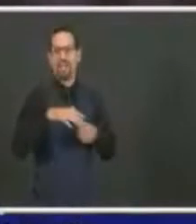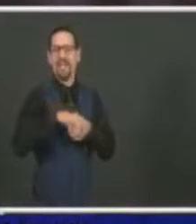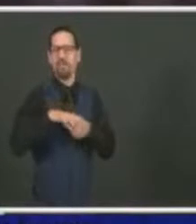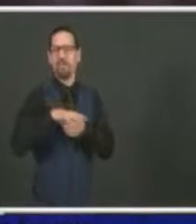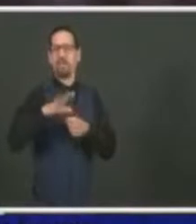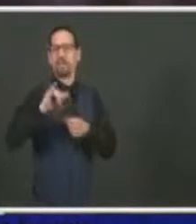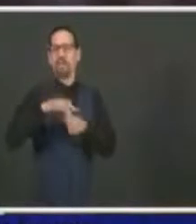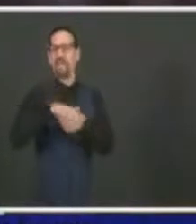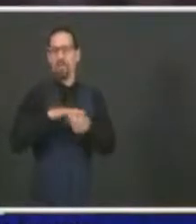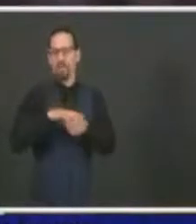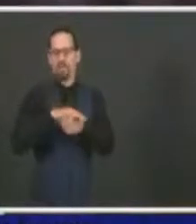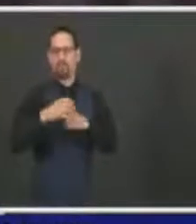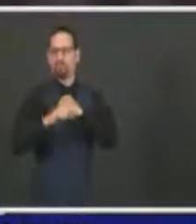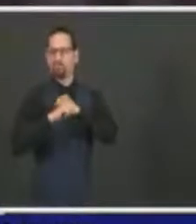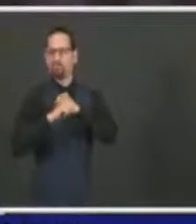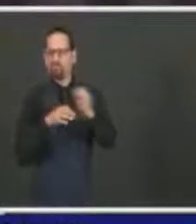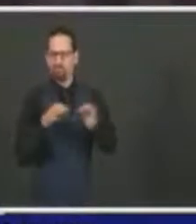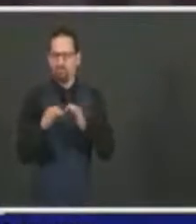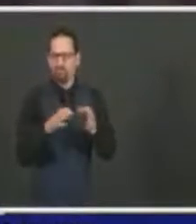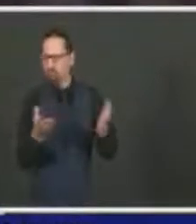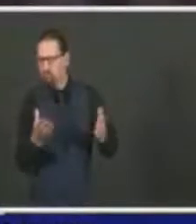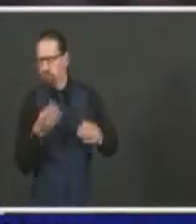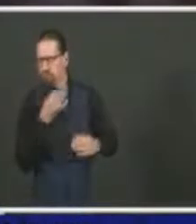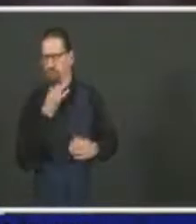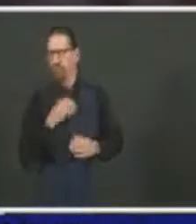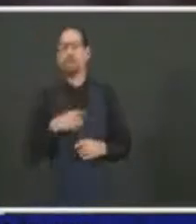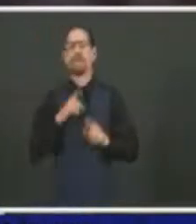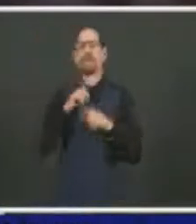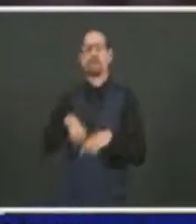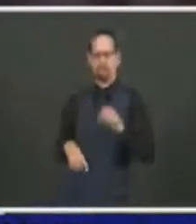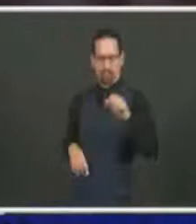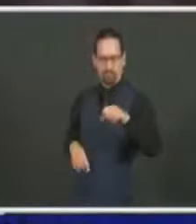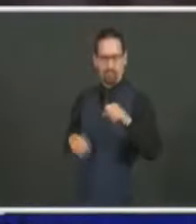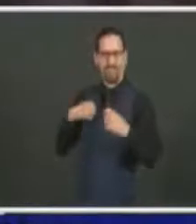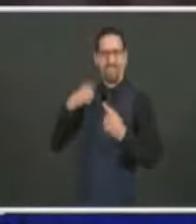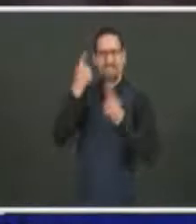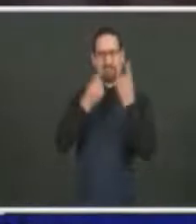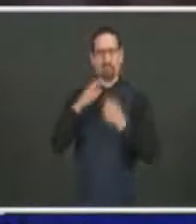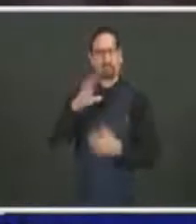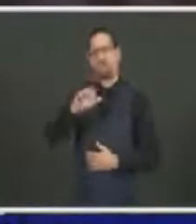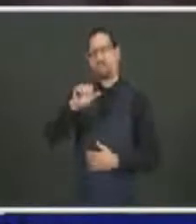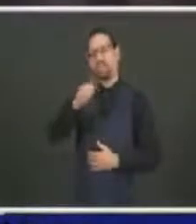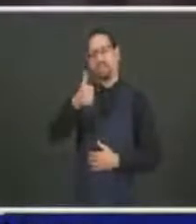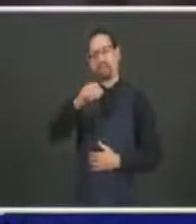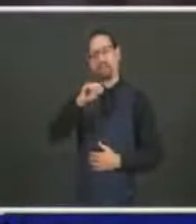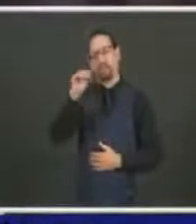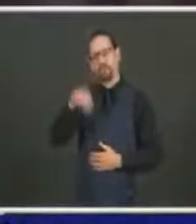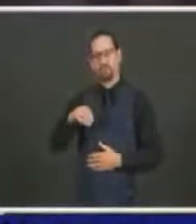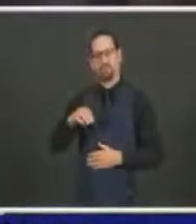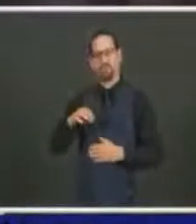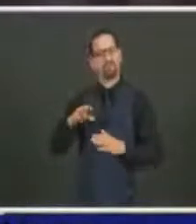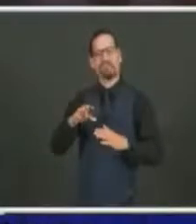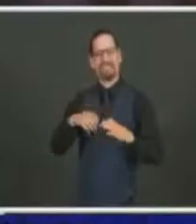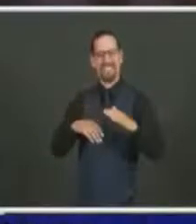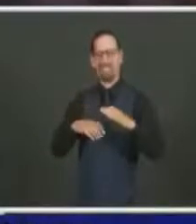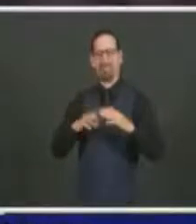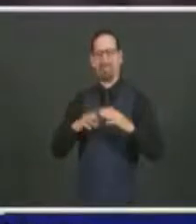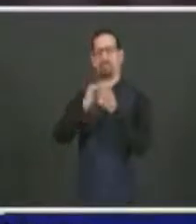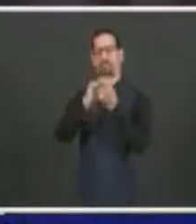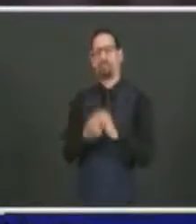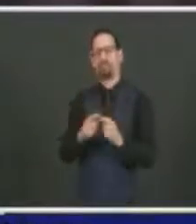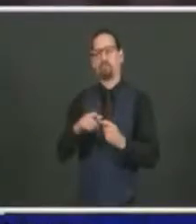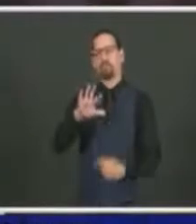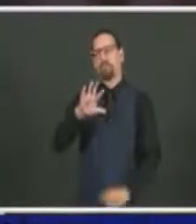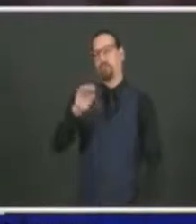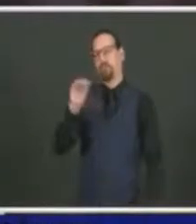I thought what you were going to ask me was I was considering 10% as the threshold, and we decided to go 5% out of an abundance of